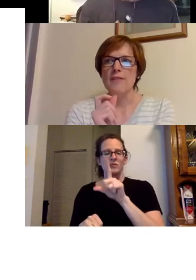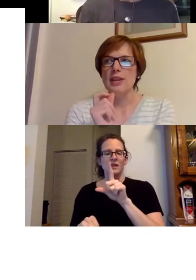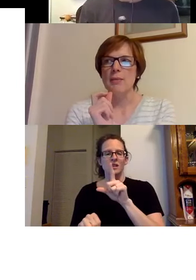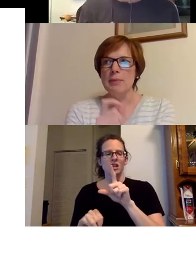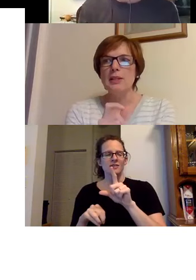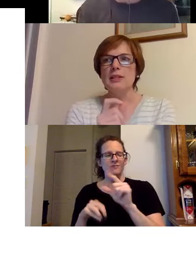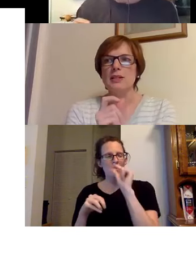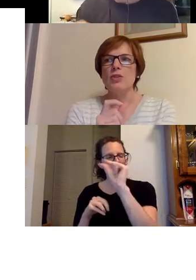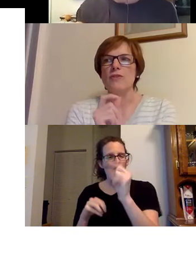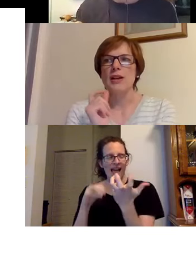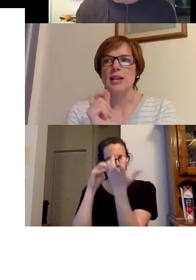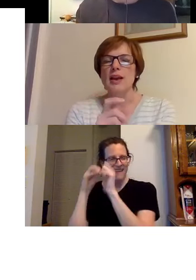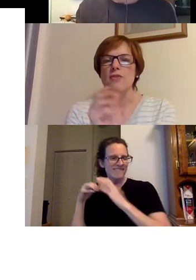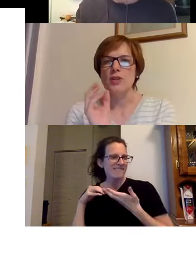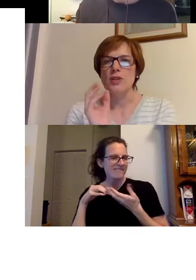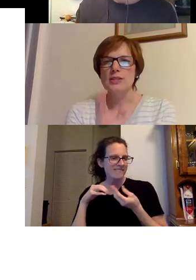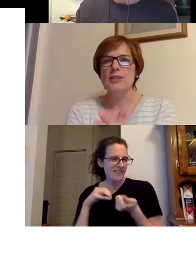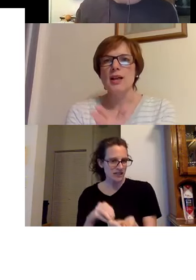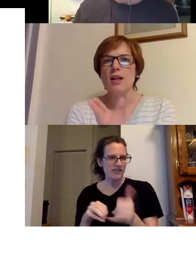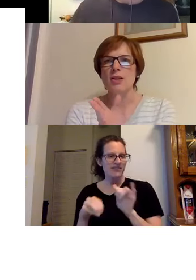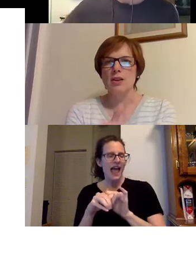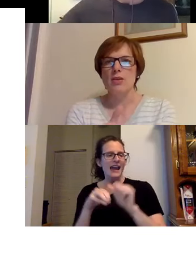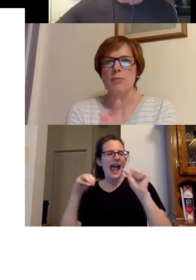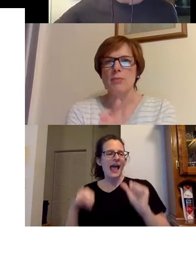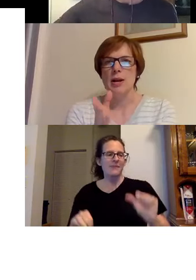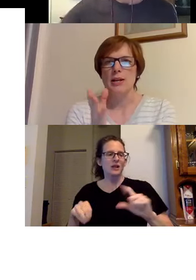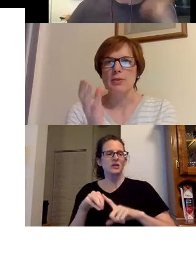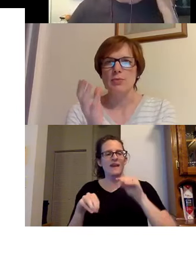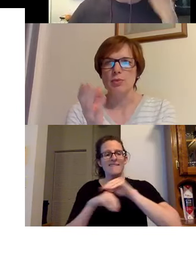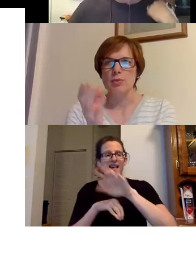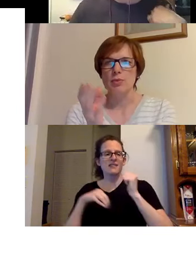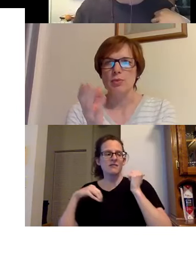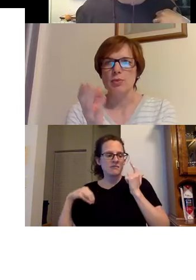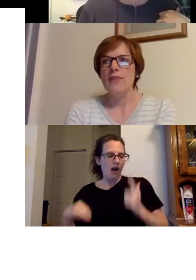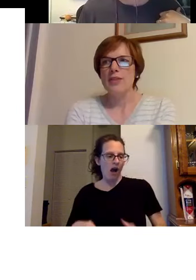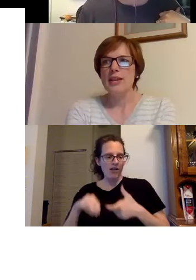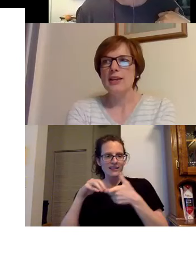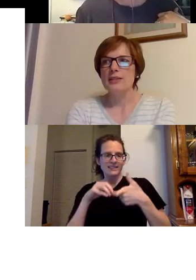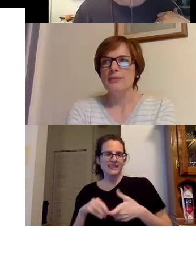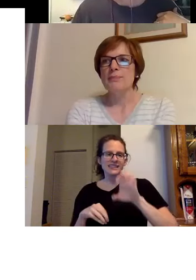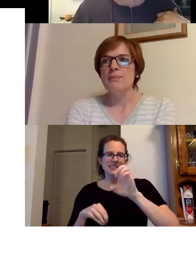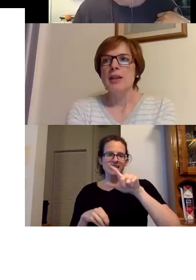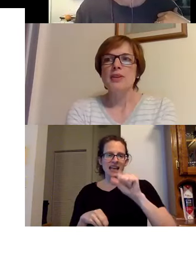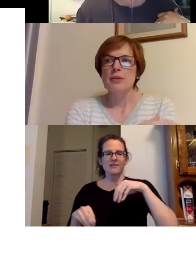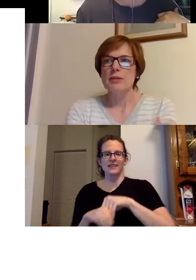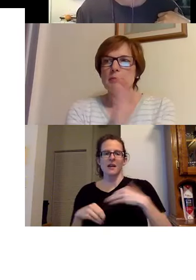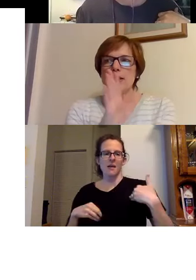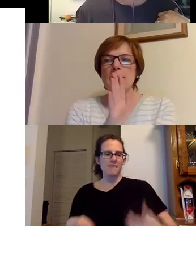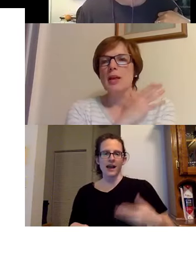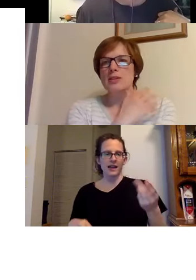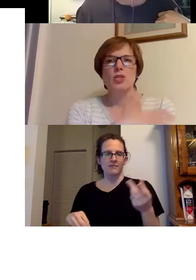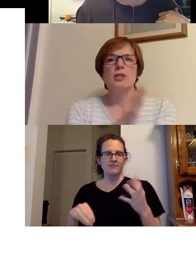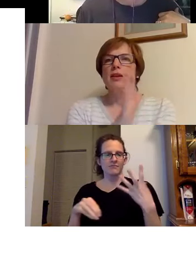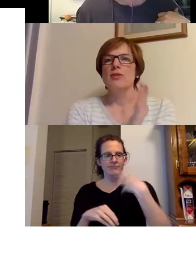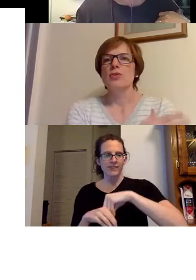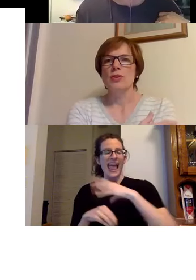they have the ability to affect every cell in our body within 20 minutes. And then they're